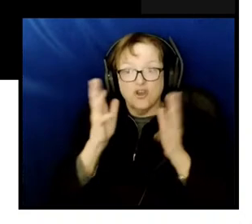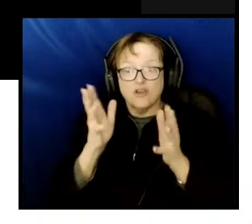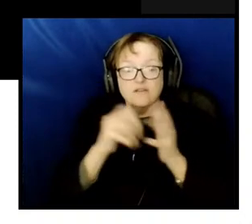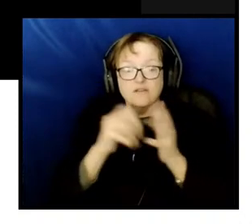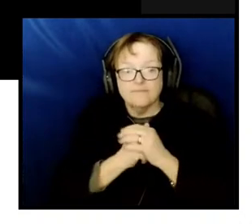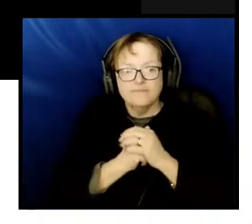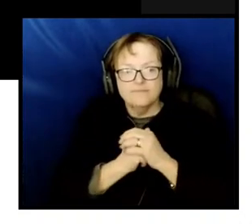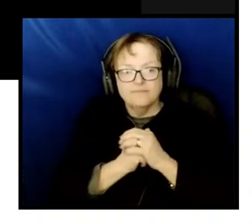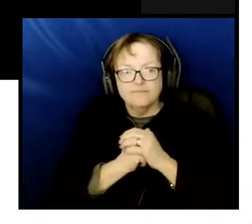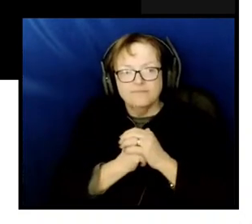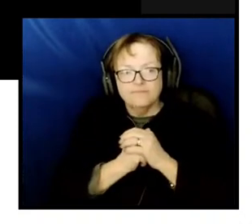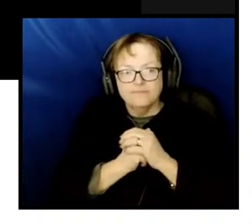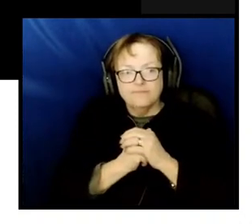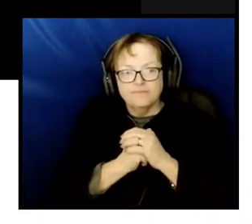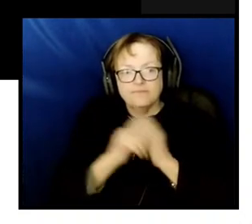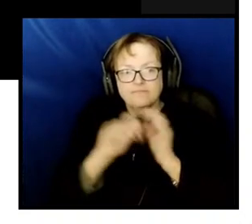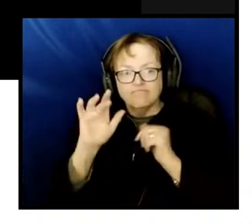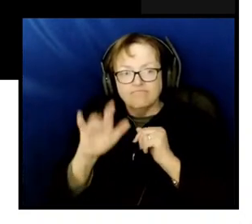play.